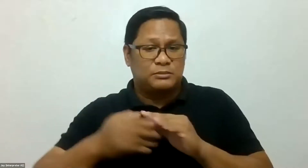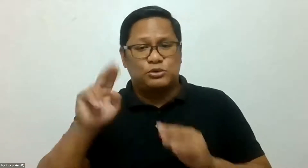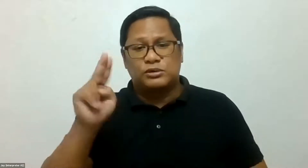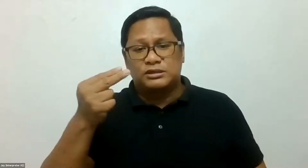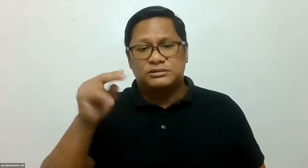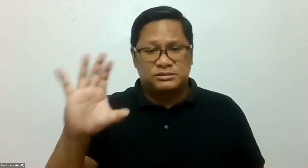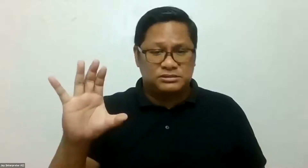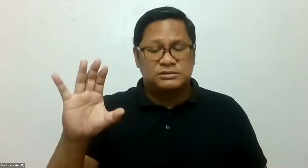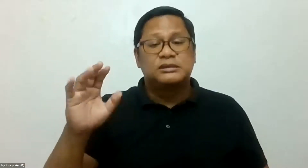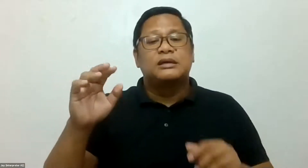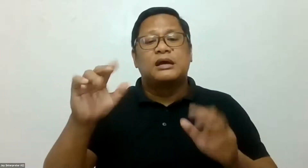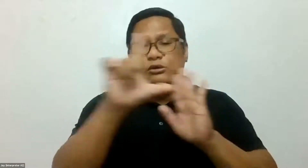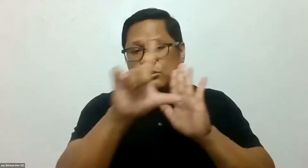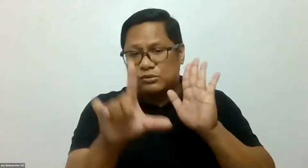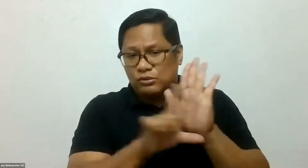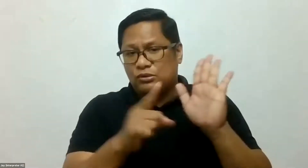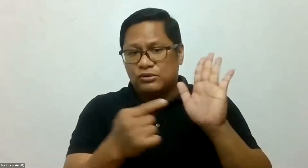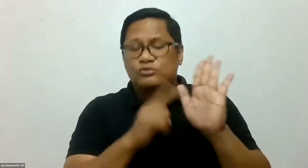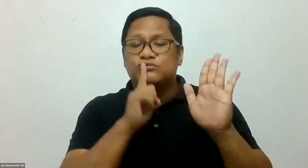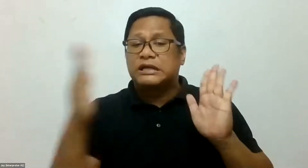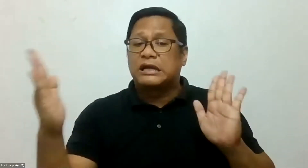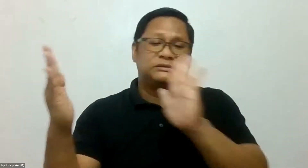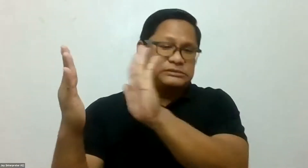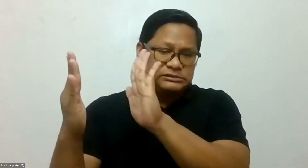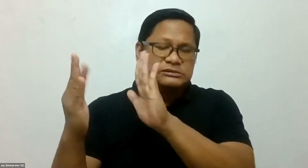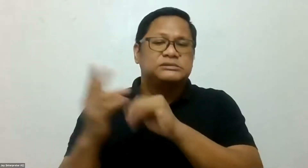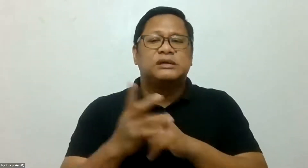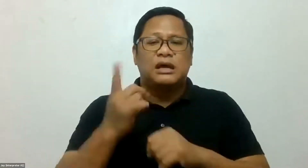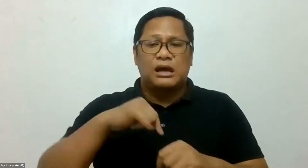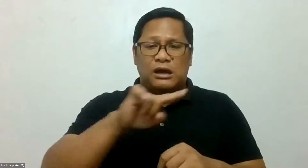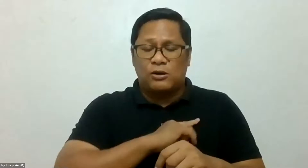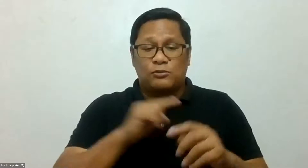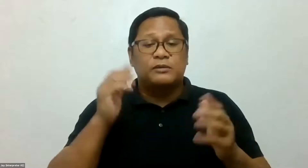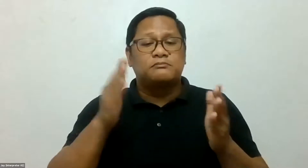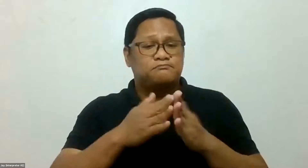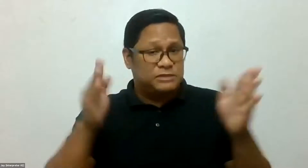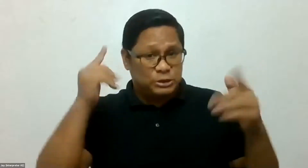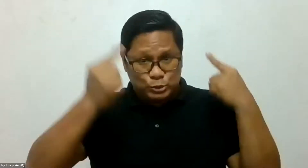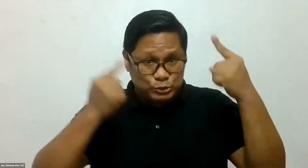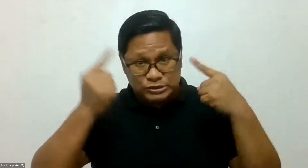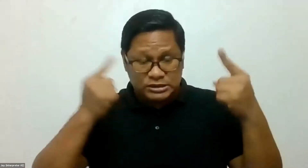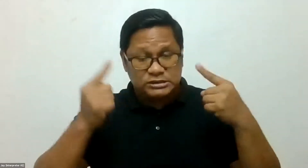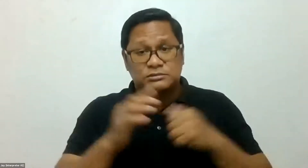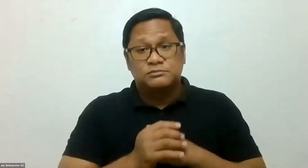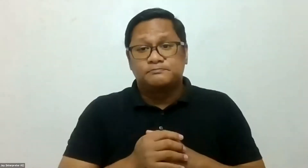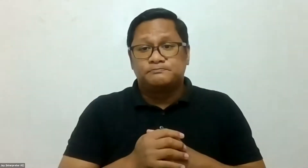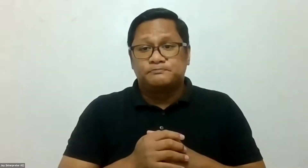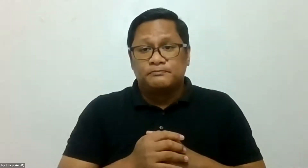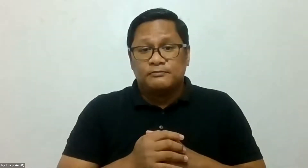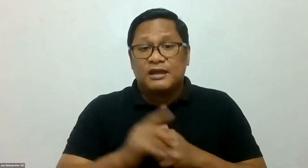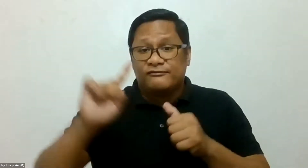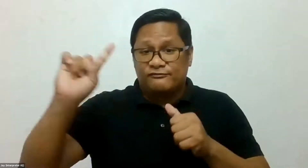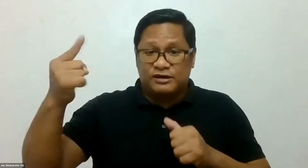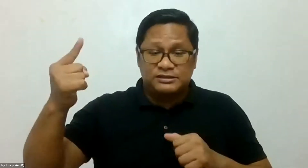Universal Healthcare Act as it addresses two of our major concerns, and they are, number